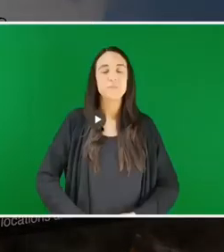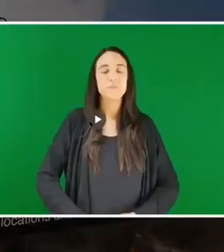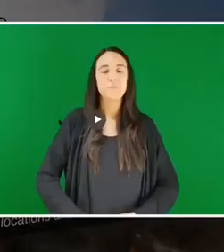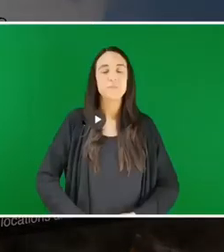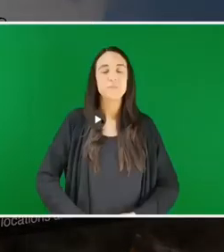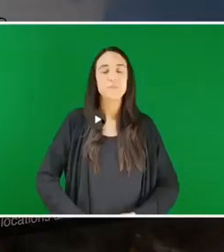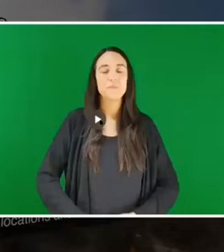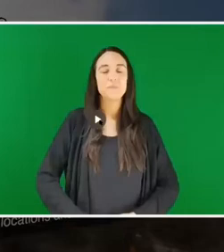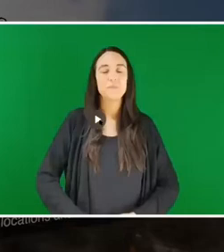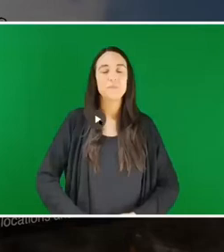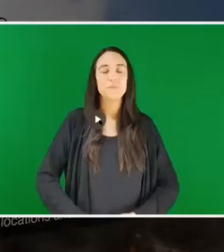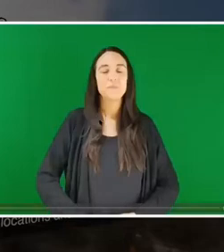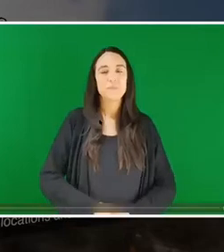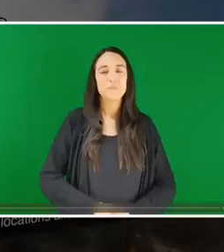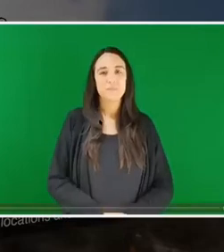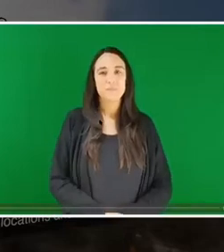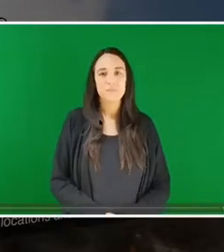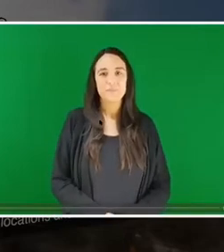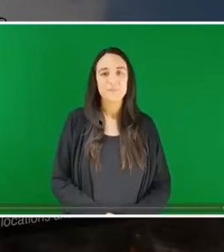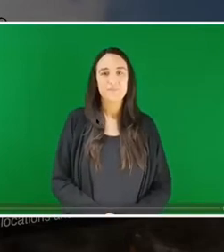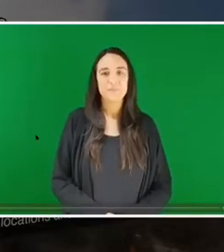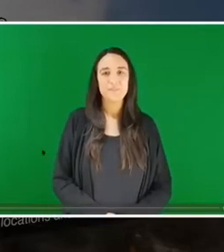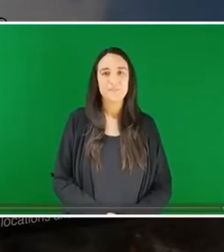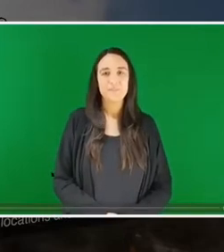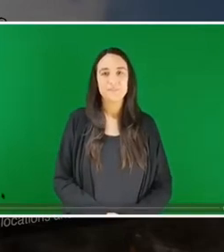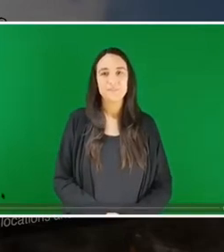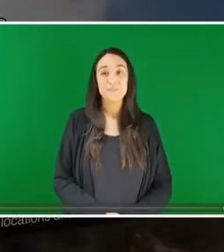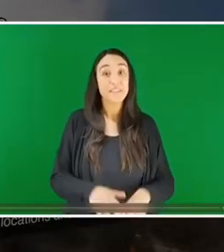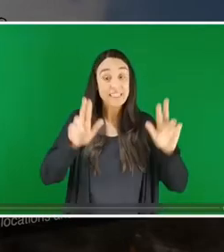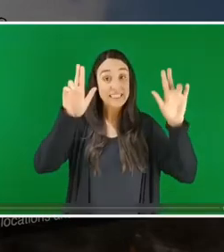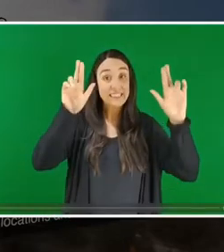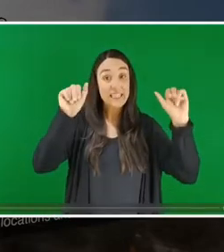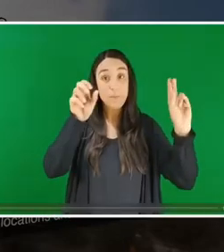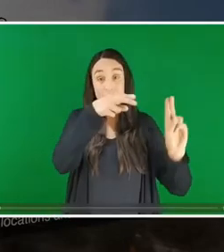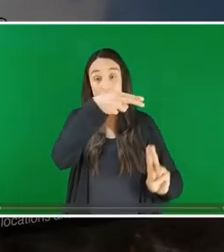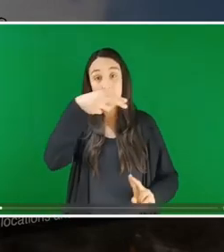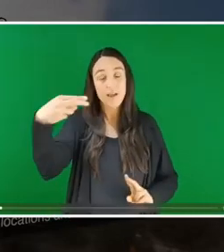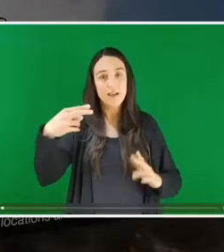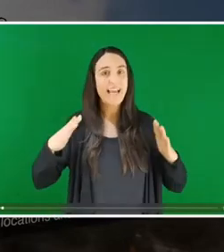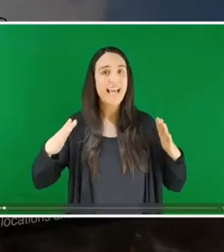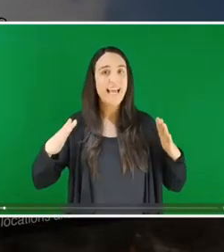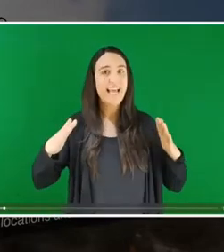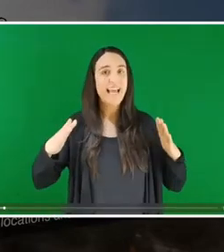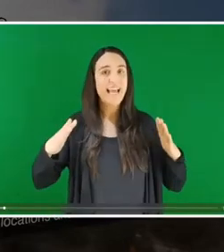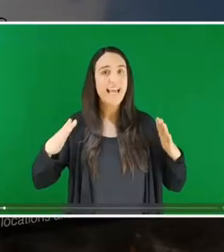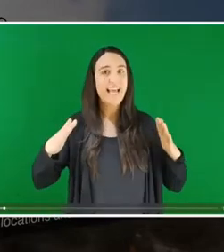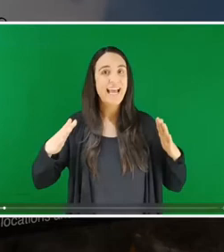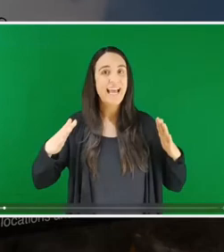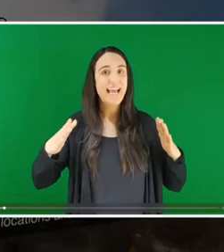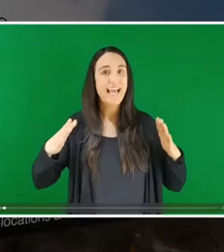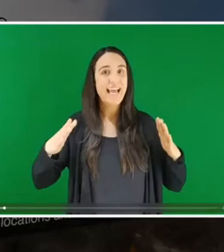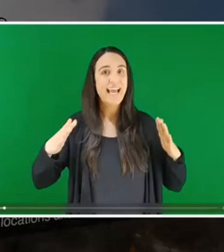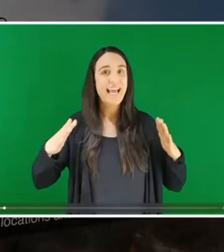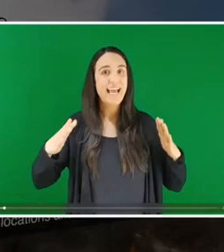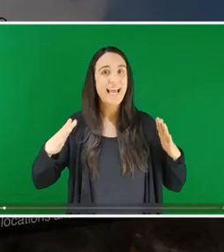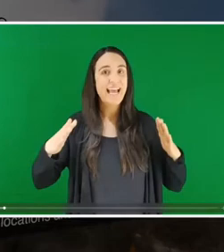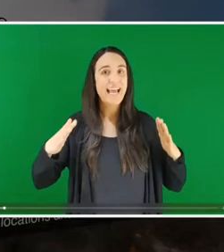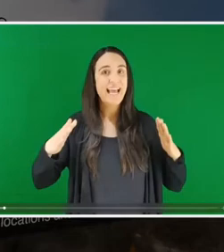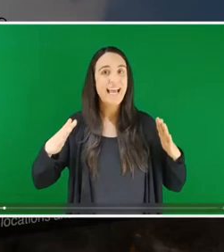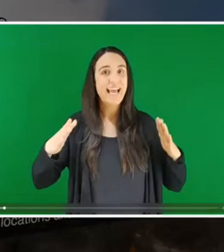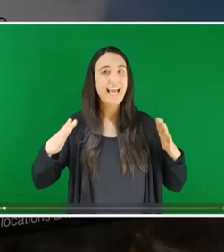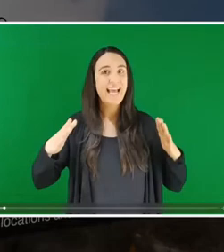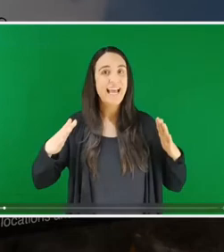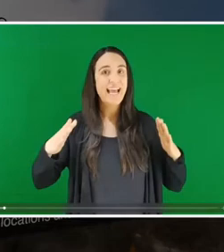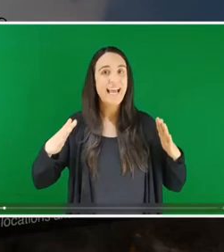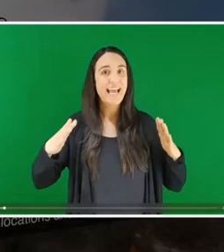hotspot and it simulates what would happen. But in fact, this is not what we